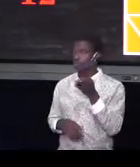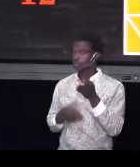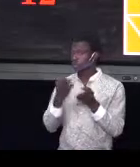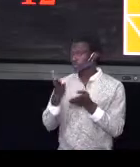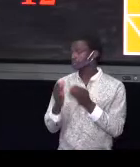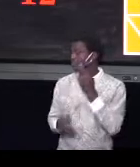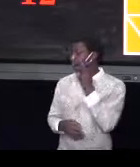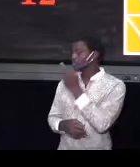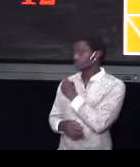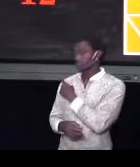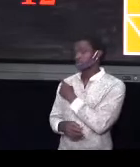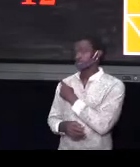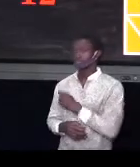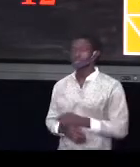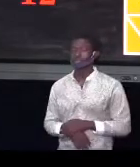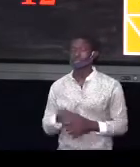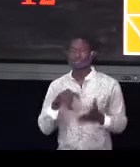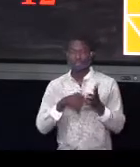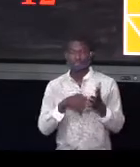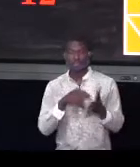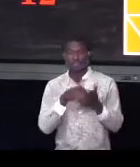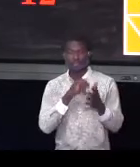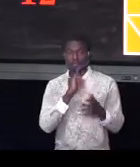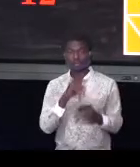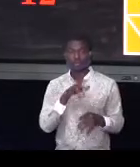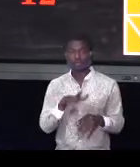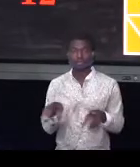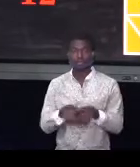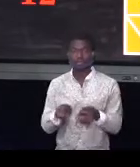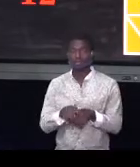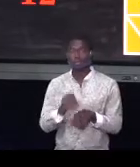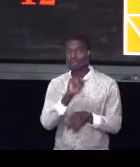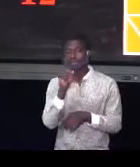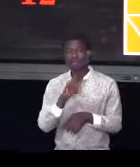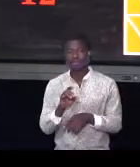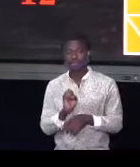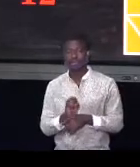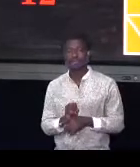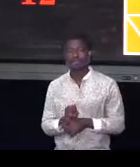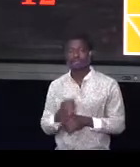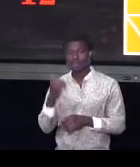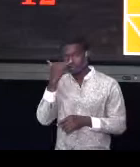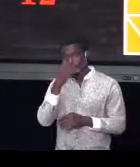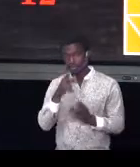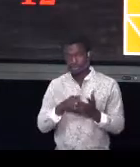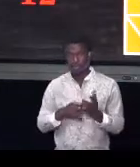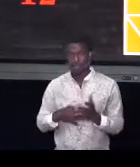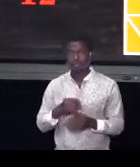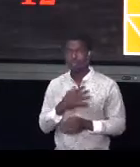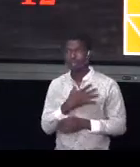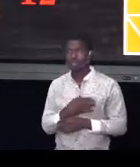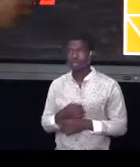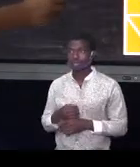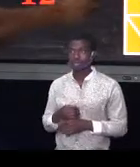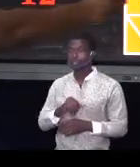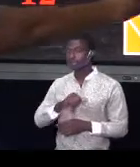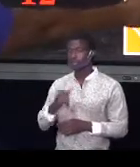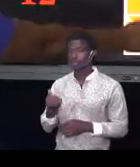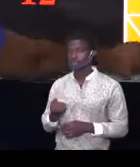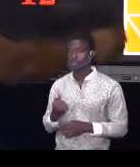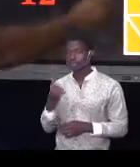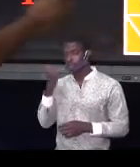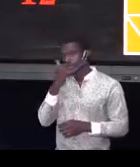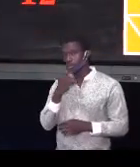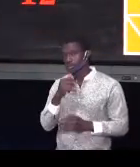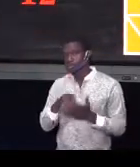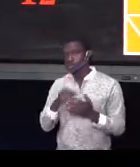the yellow part is still of the same size with this one altogether. This yellow part here and this yellow